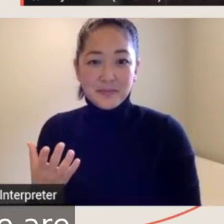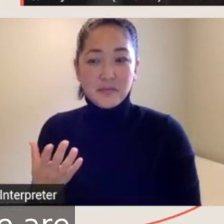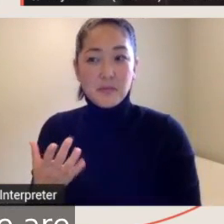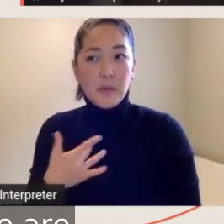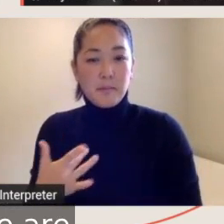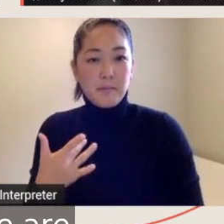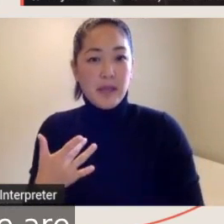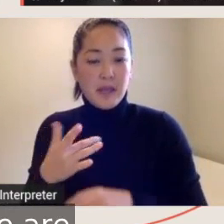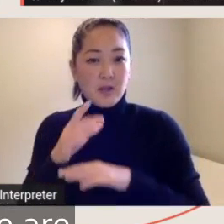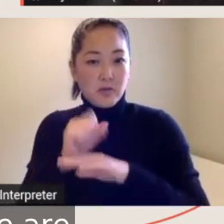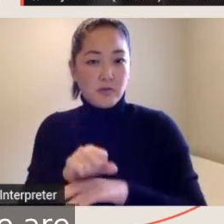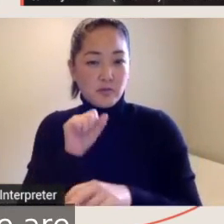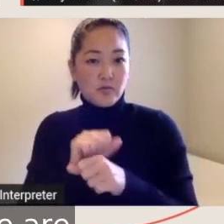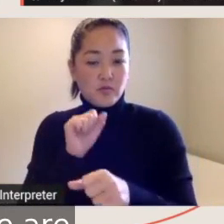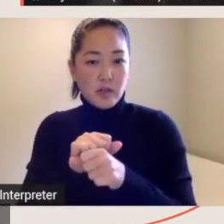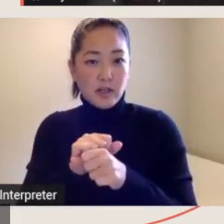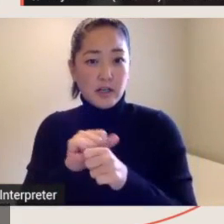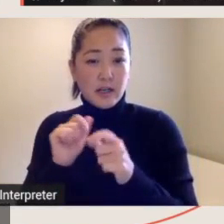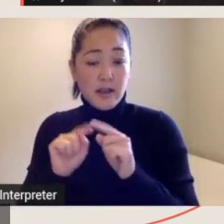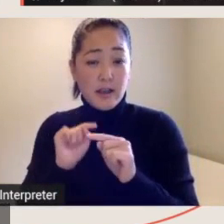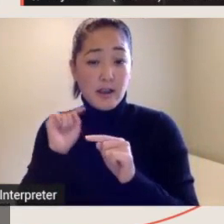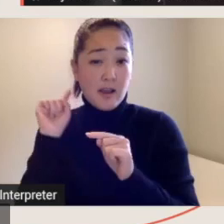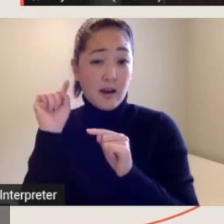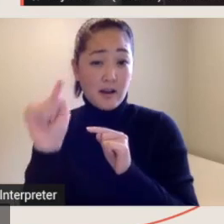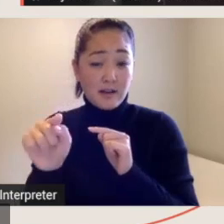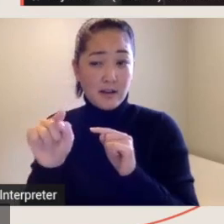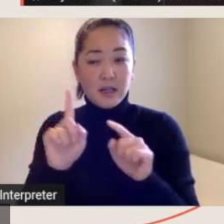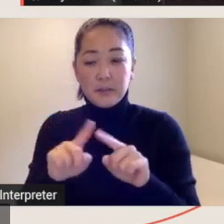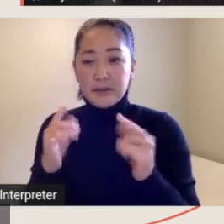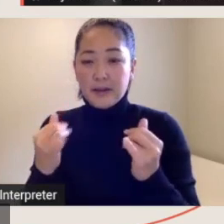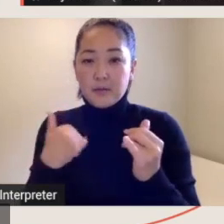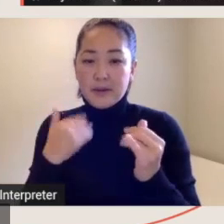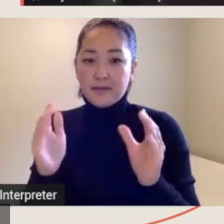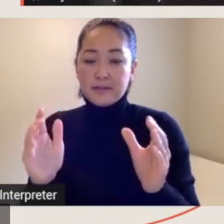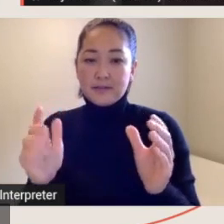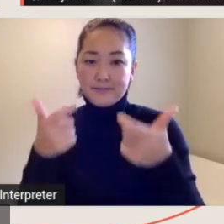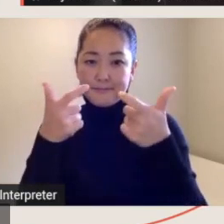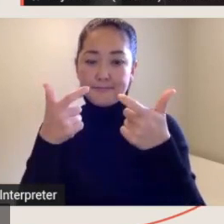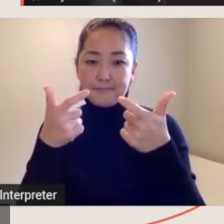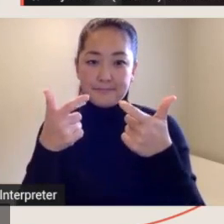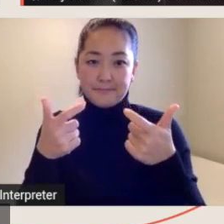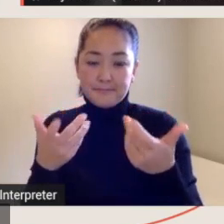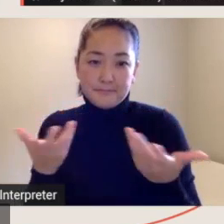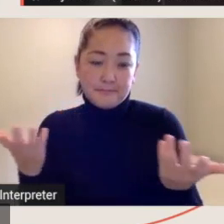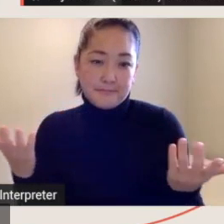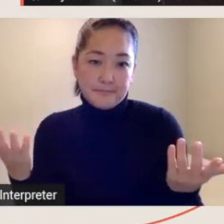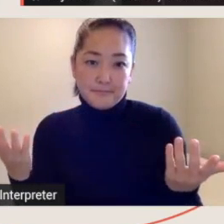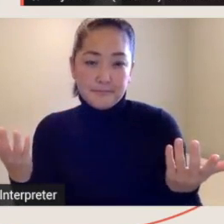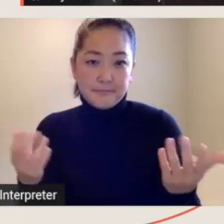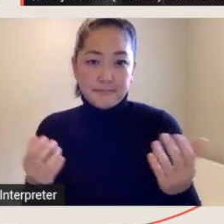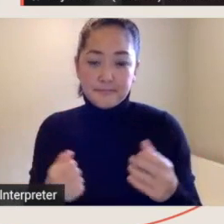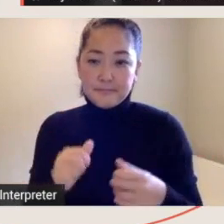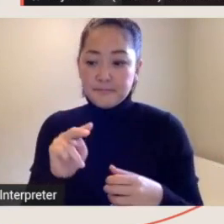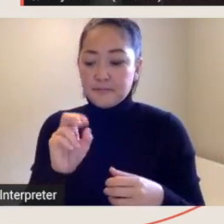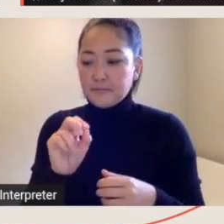though we are used to work long distance, now it's step ahead of challenging. With